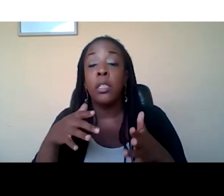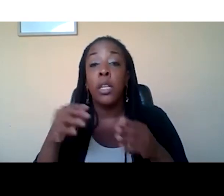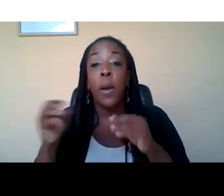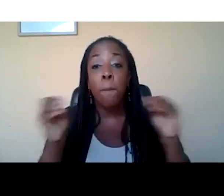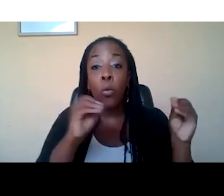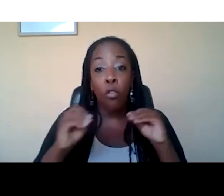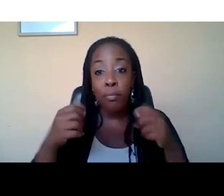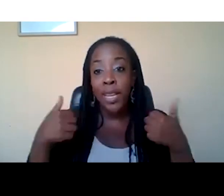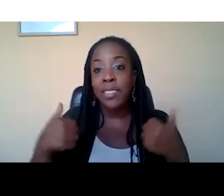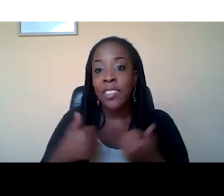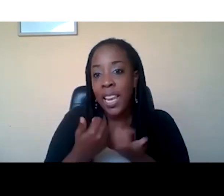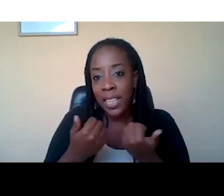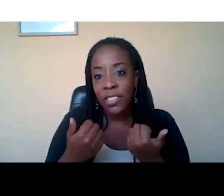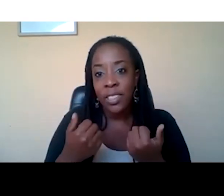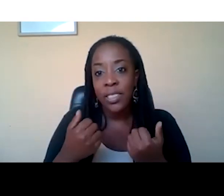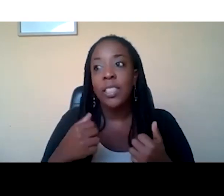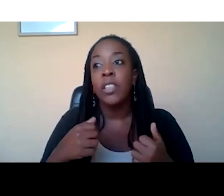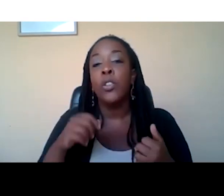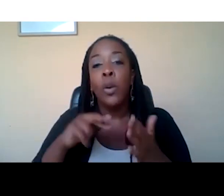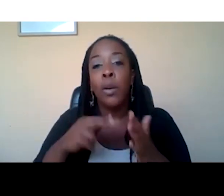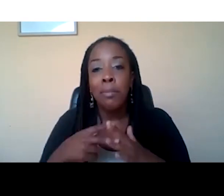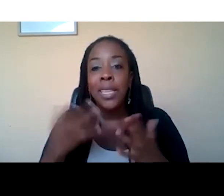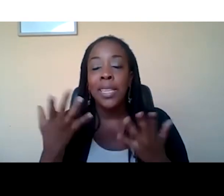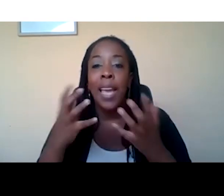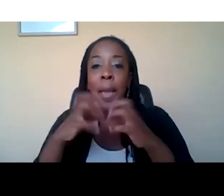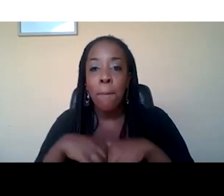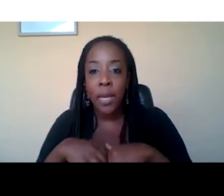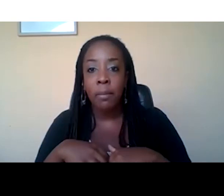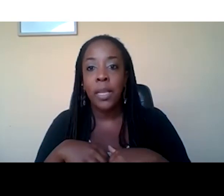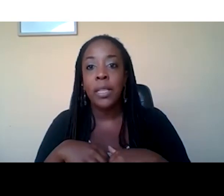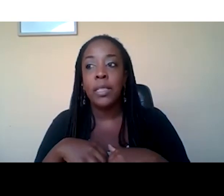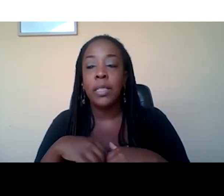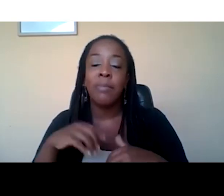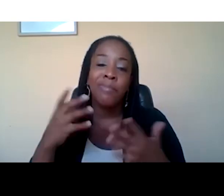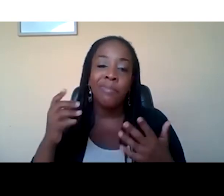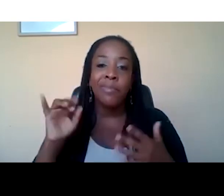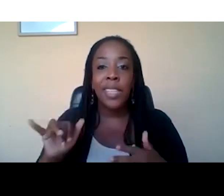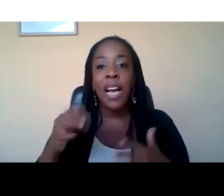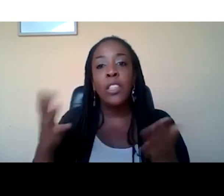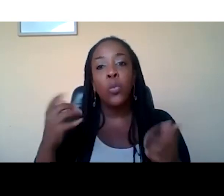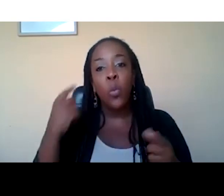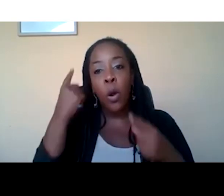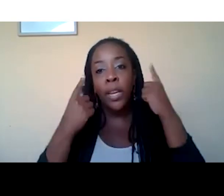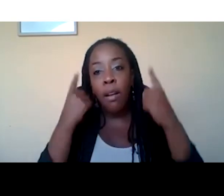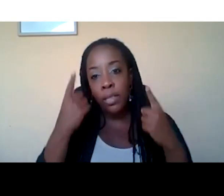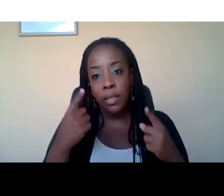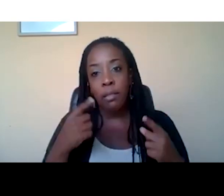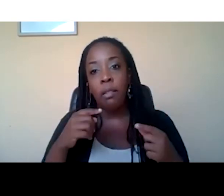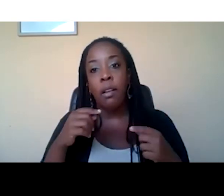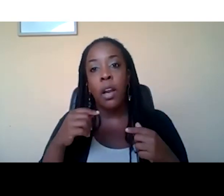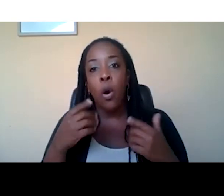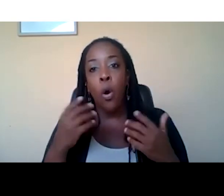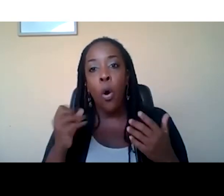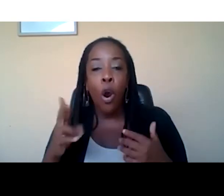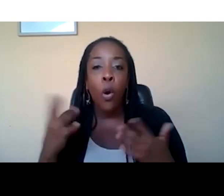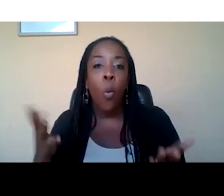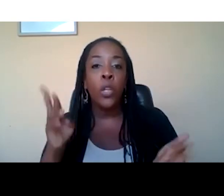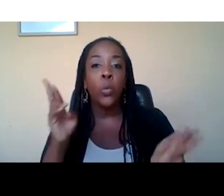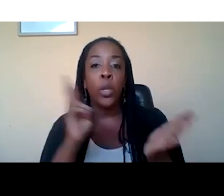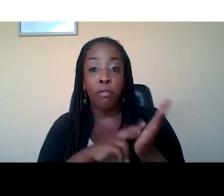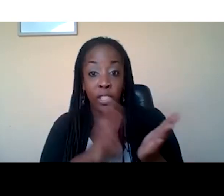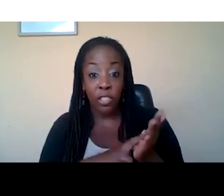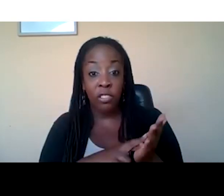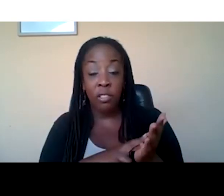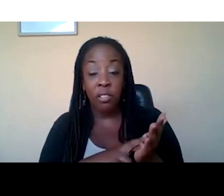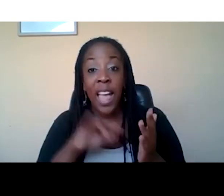it gets to the impairments, those are what we would register. You know, that is a time when we